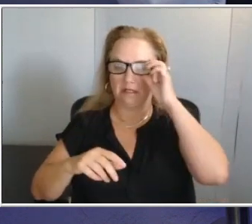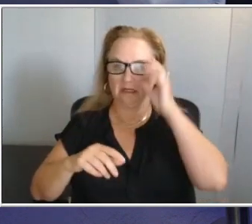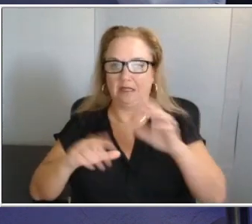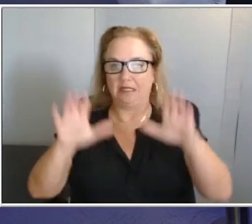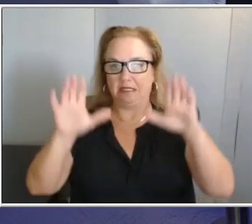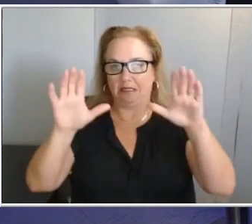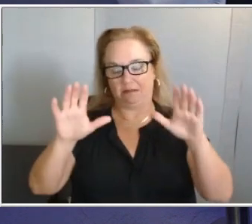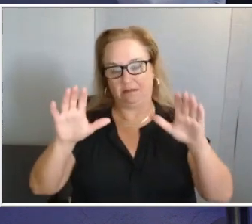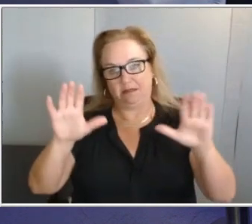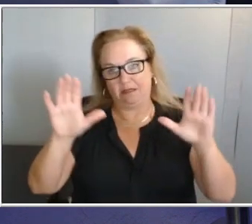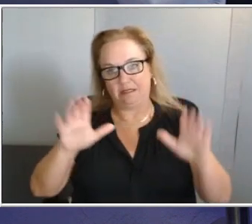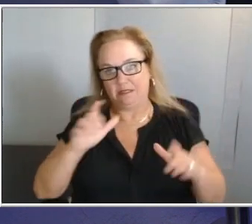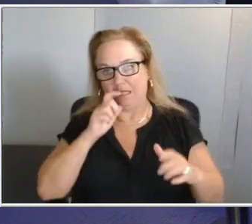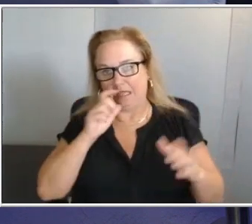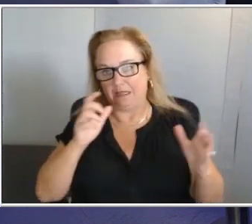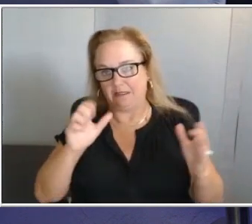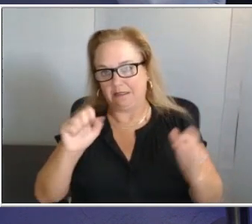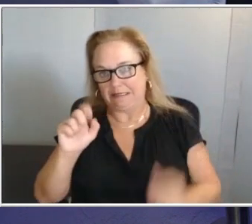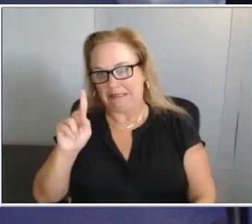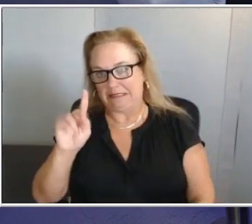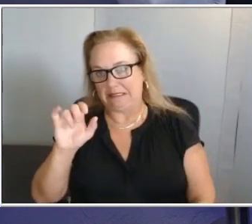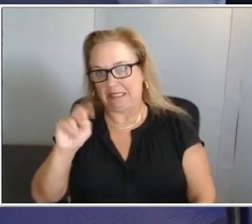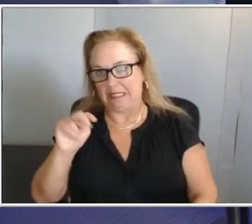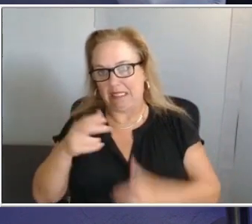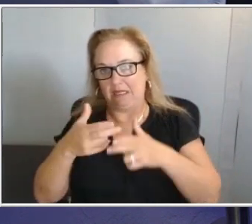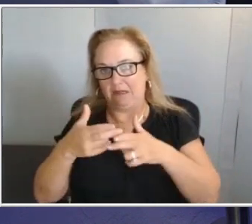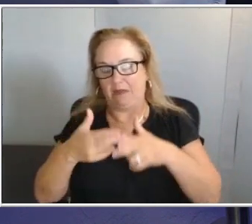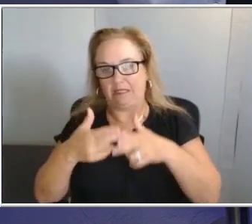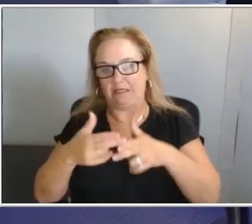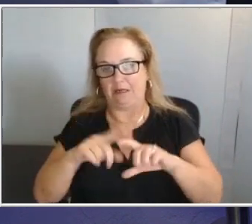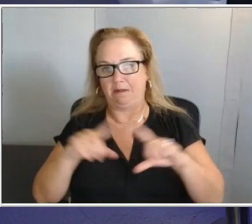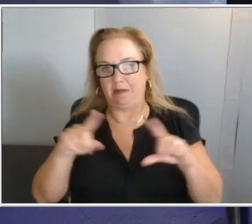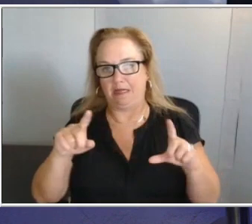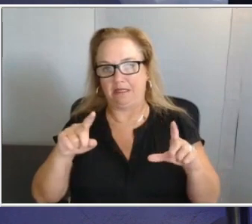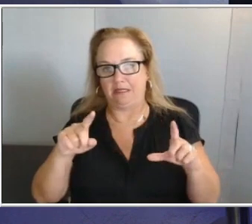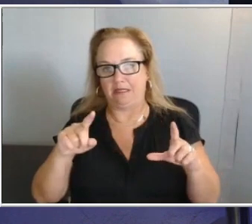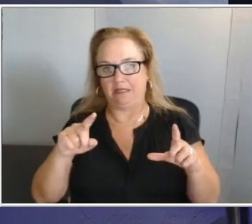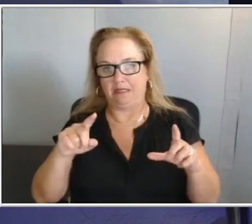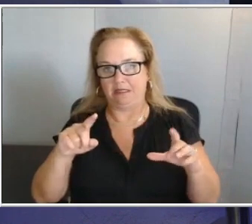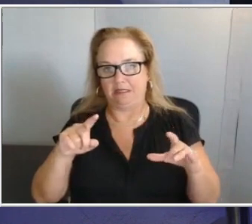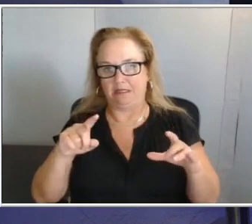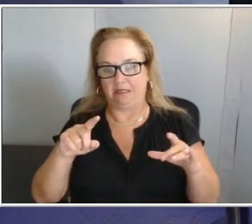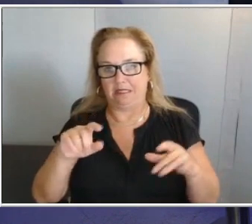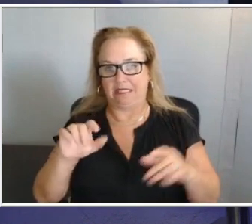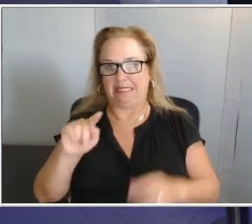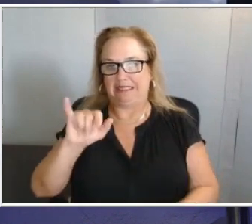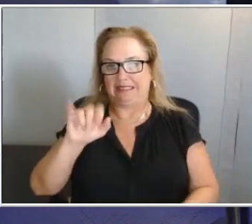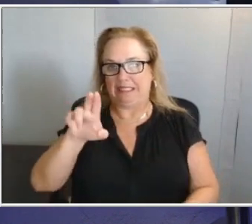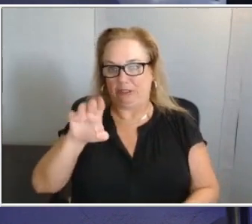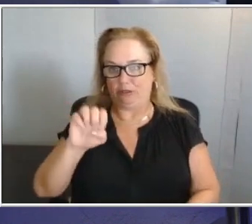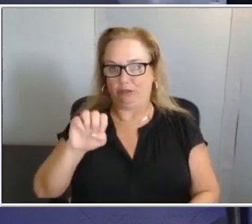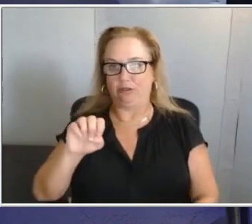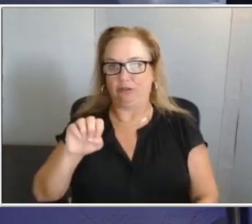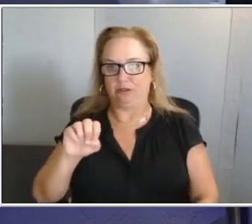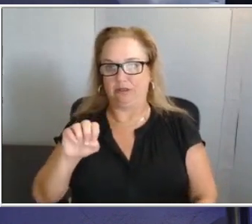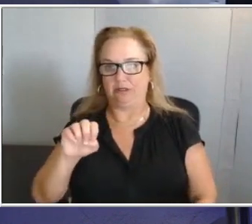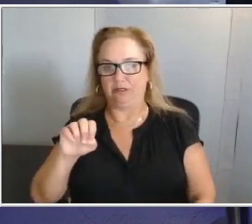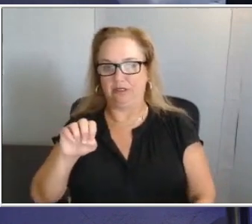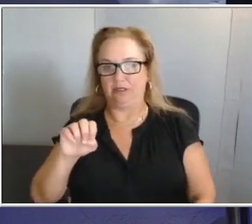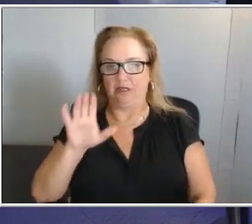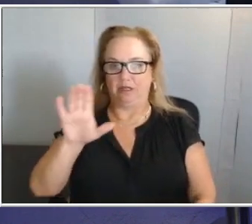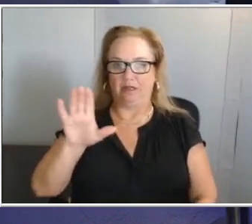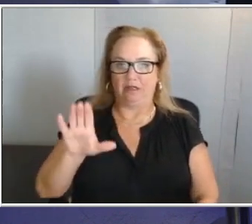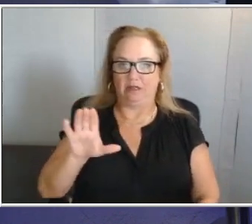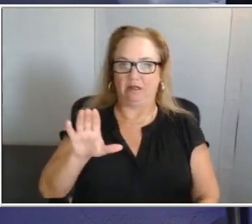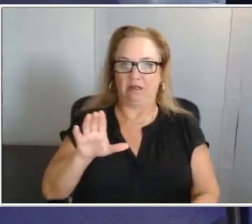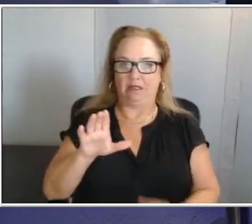how little, it weighs, but it's such a mass Is that 3 of feet, tissue, especially on her because she's